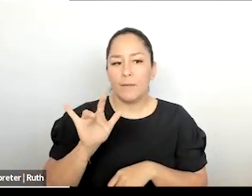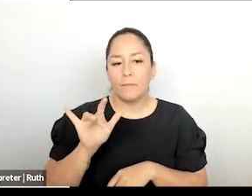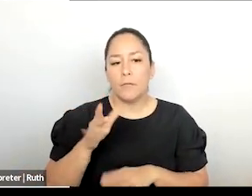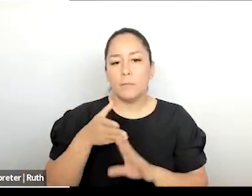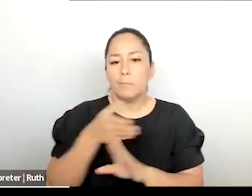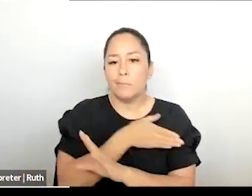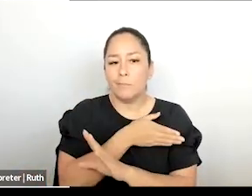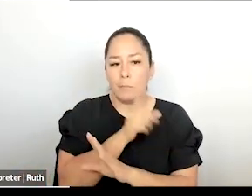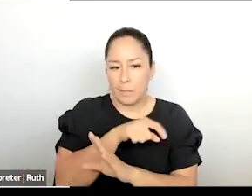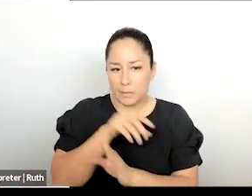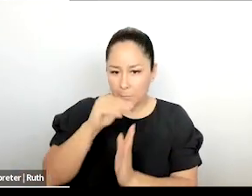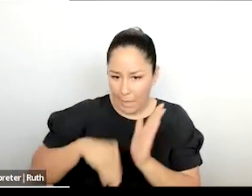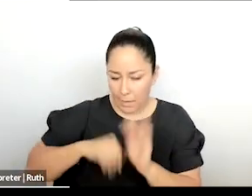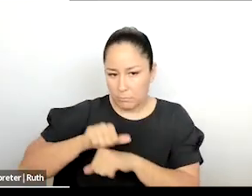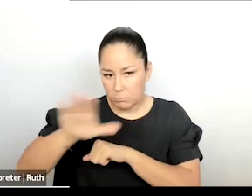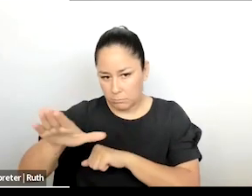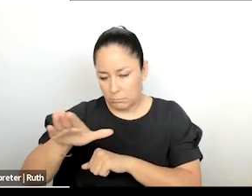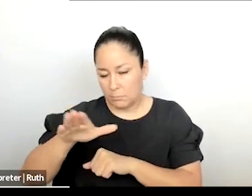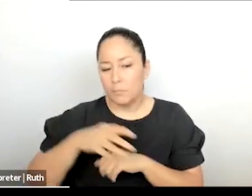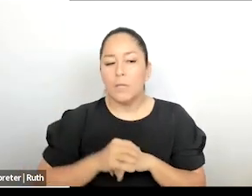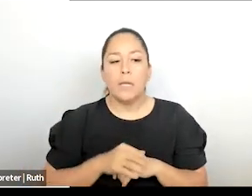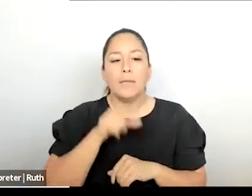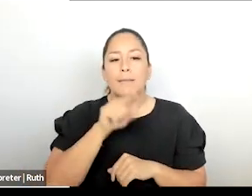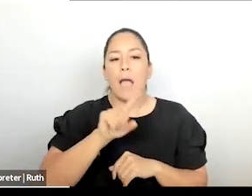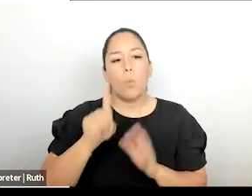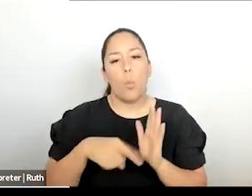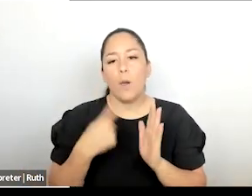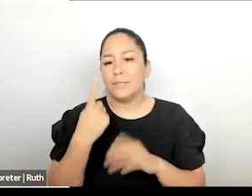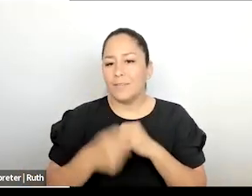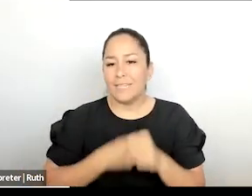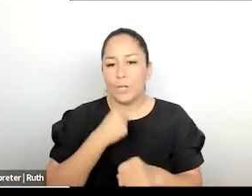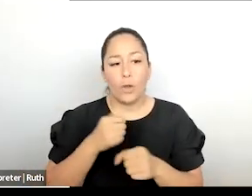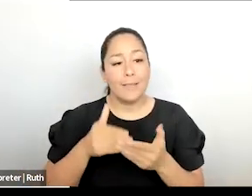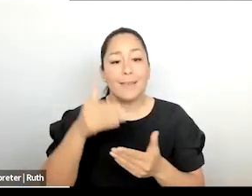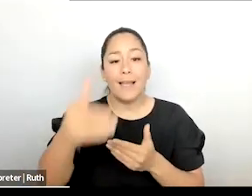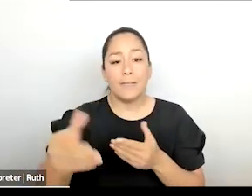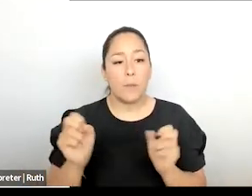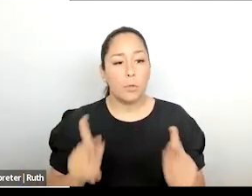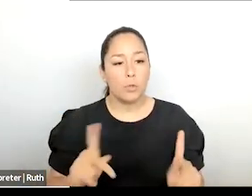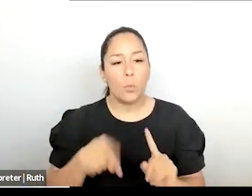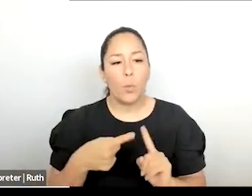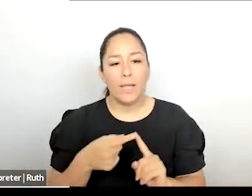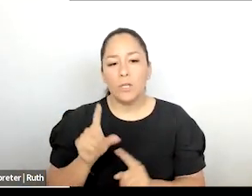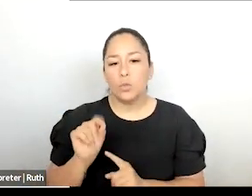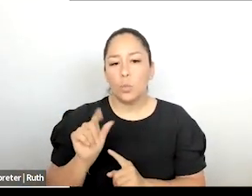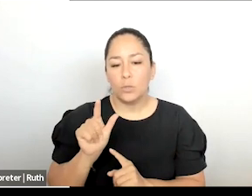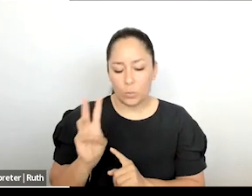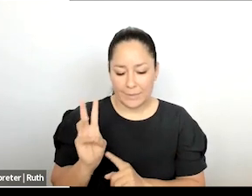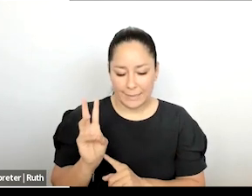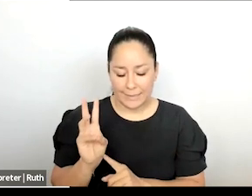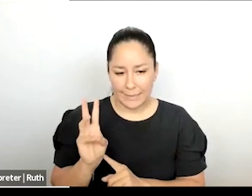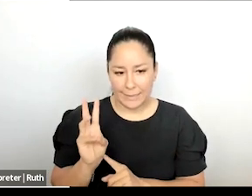only available once every single year. And so the next opportunity to apply for this would be in